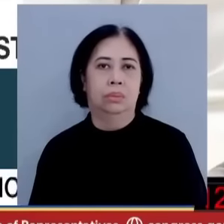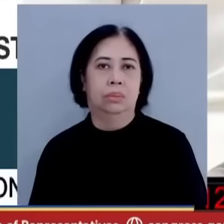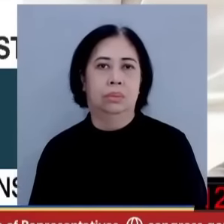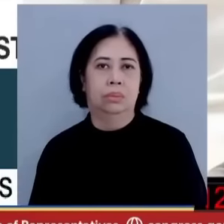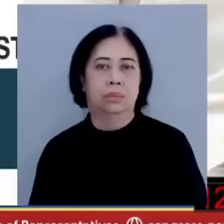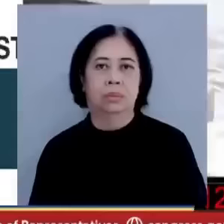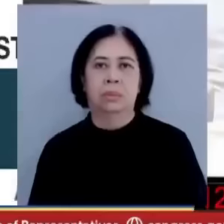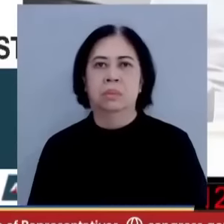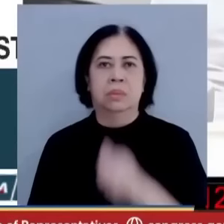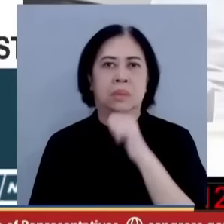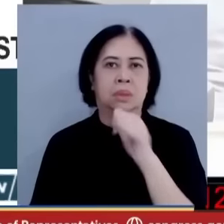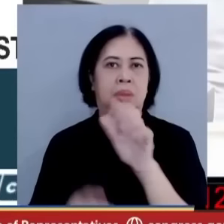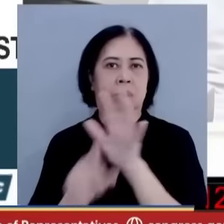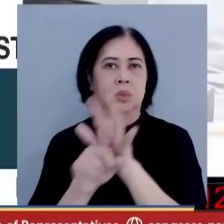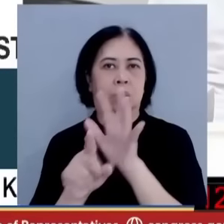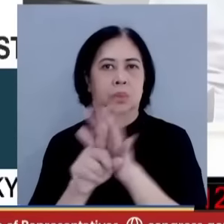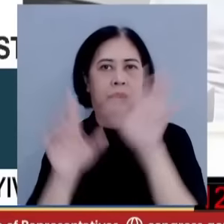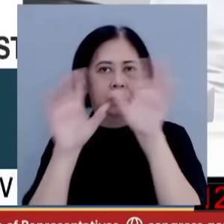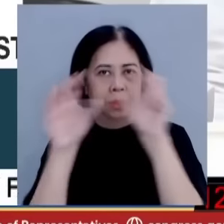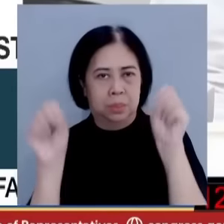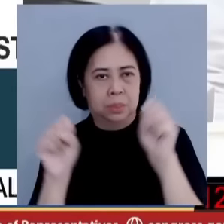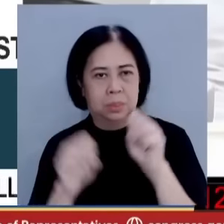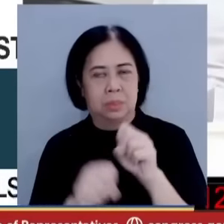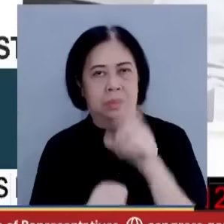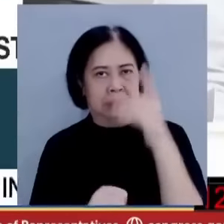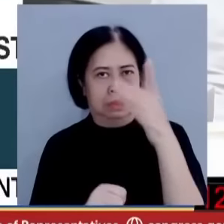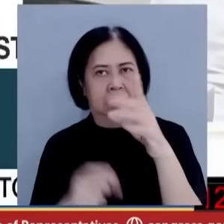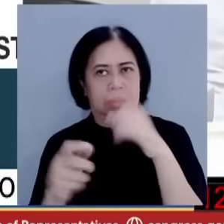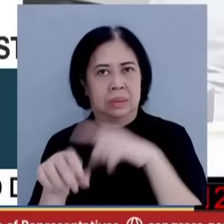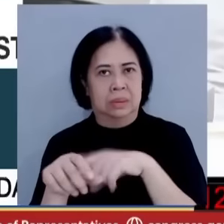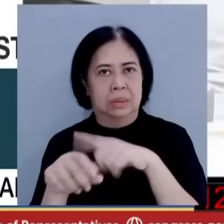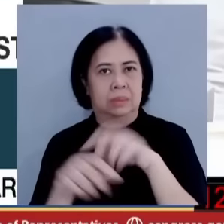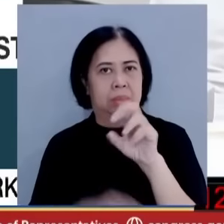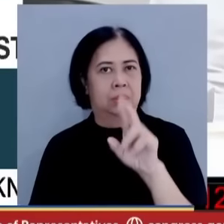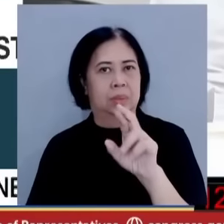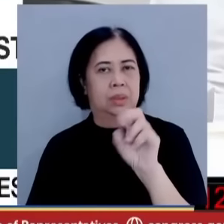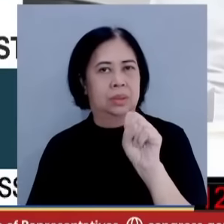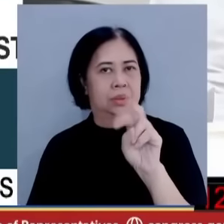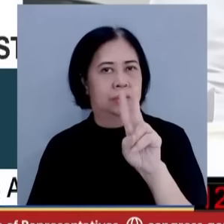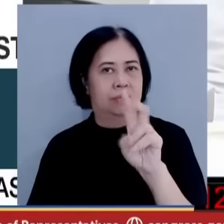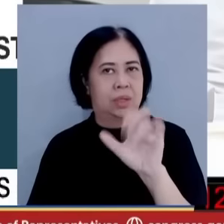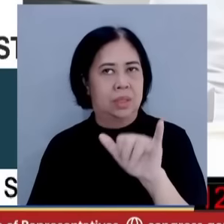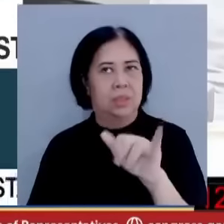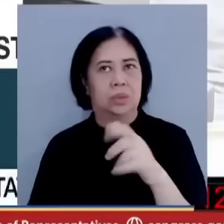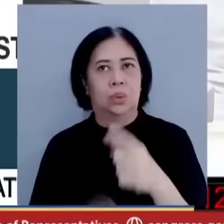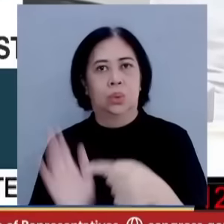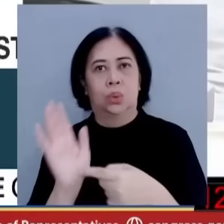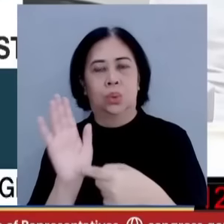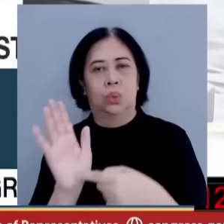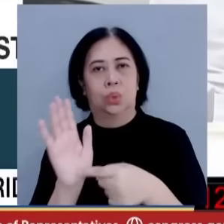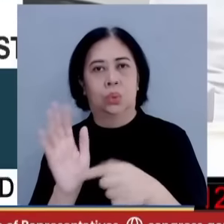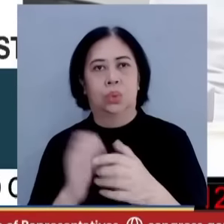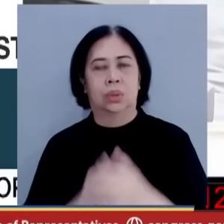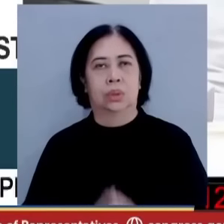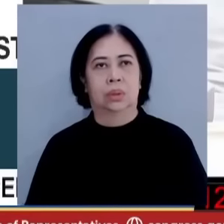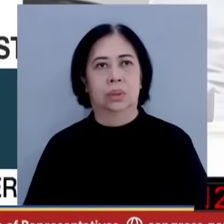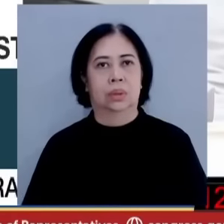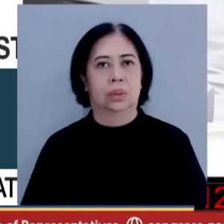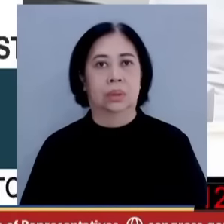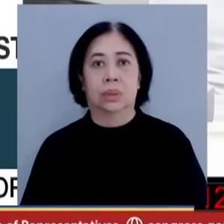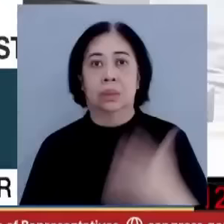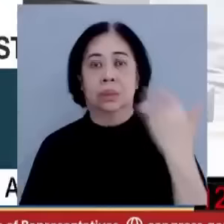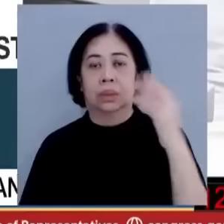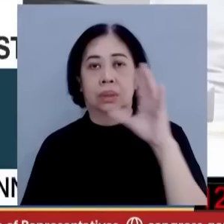unpopular president. That was the only time that surveys have been showing that the former